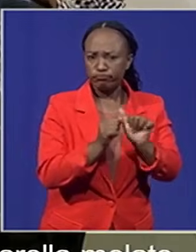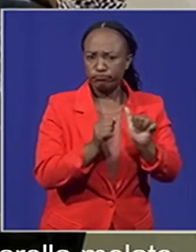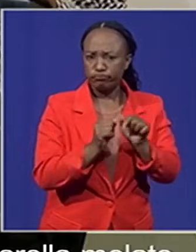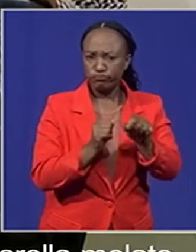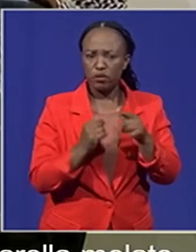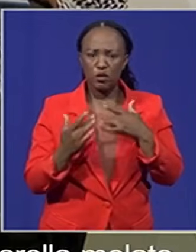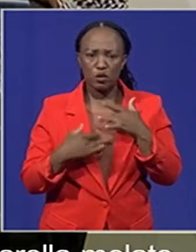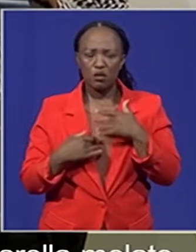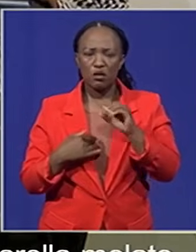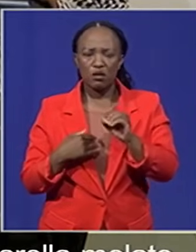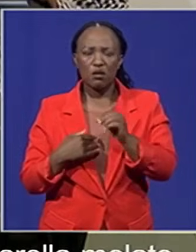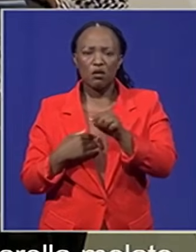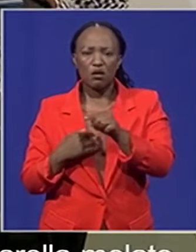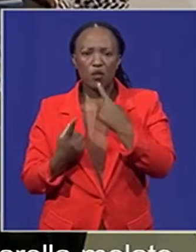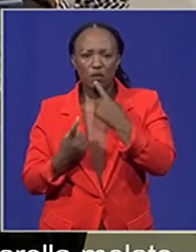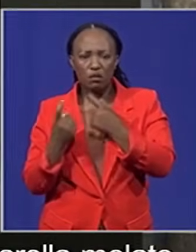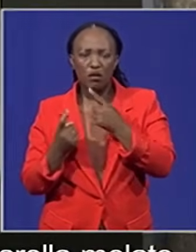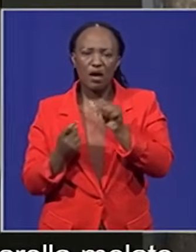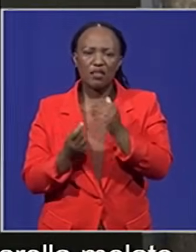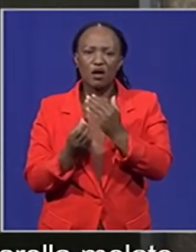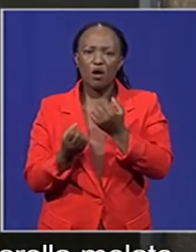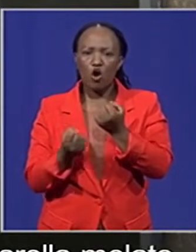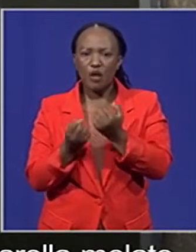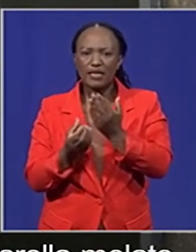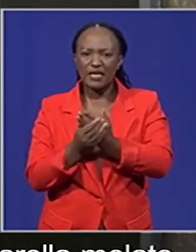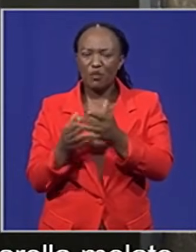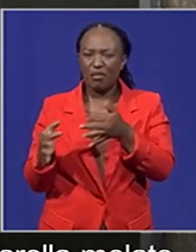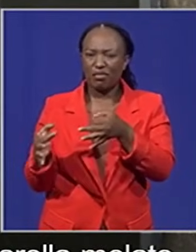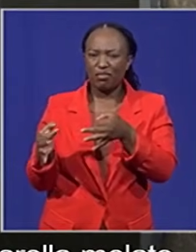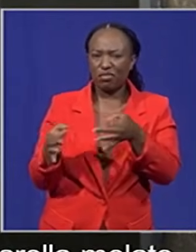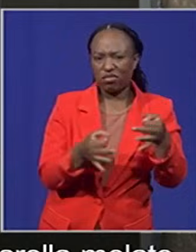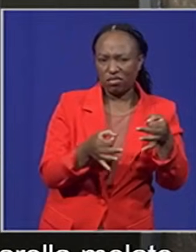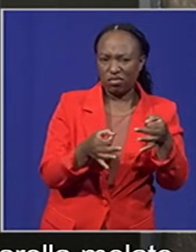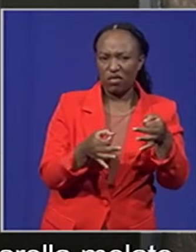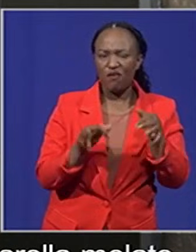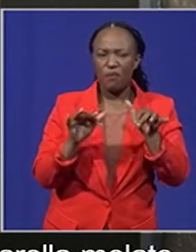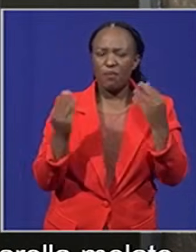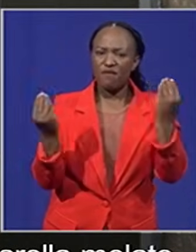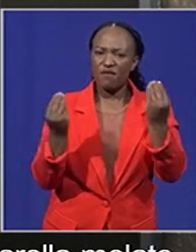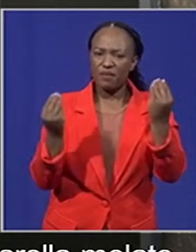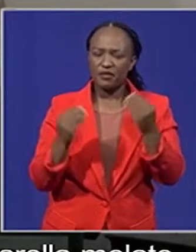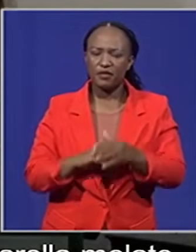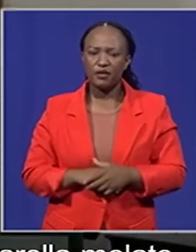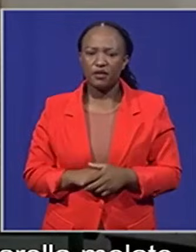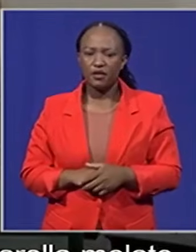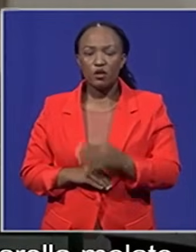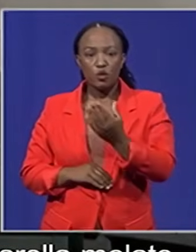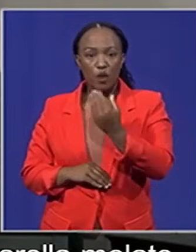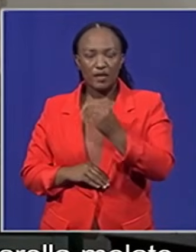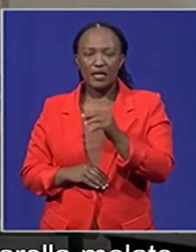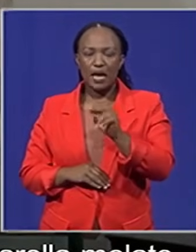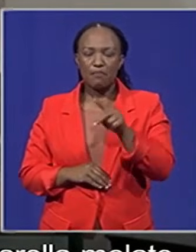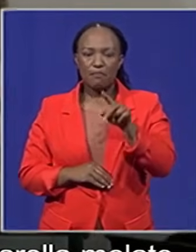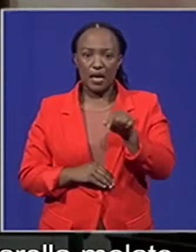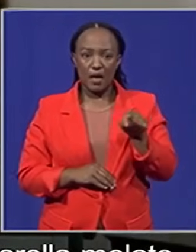ka ga ngodiego mo tshekong ya dikgetsi tsa batho ba itsegeng. So if you ask me about whether the NPA is better, it